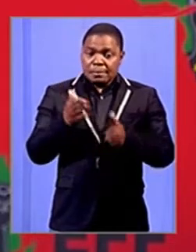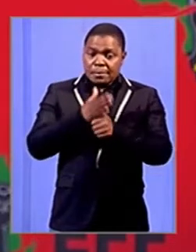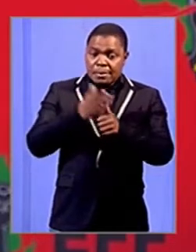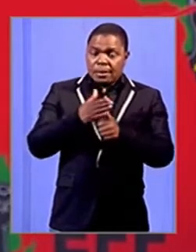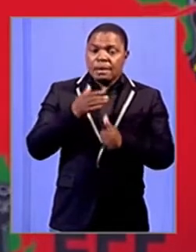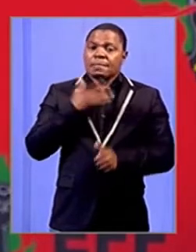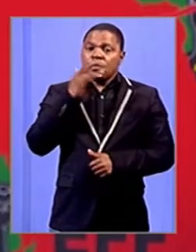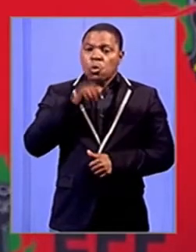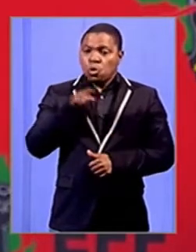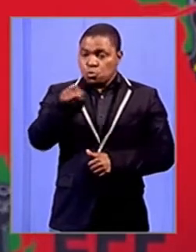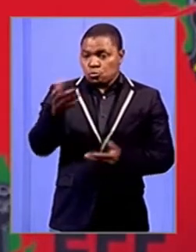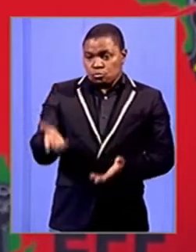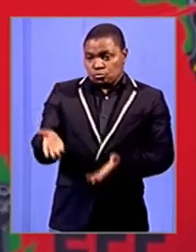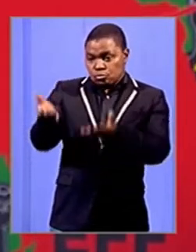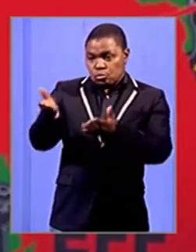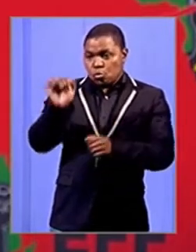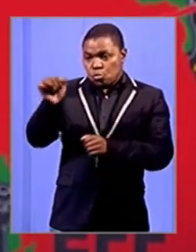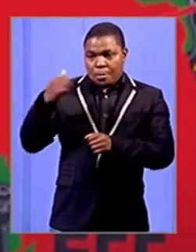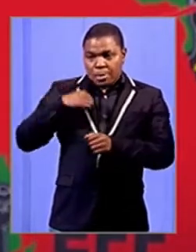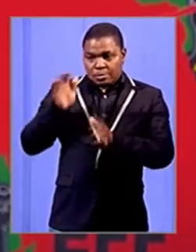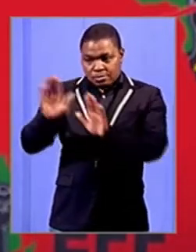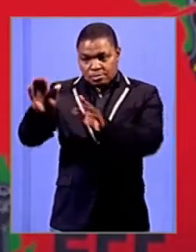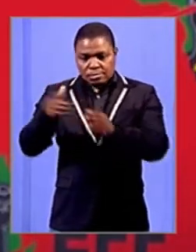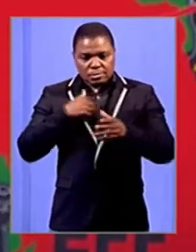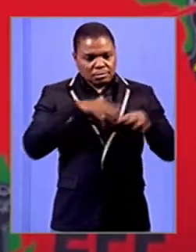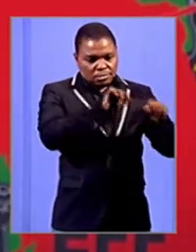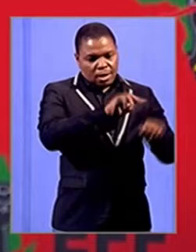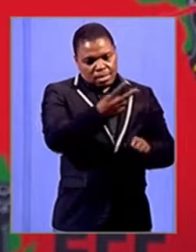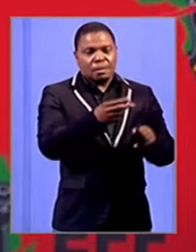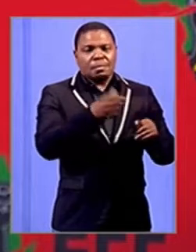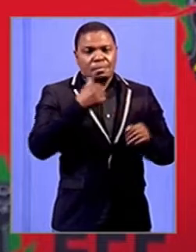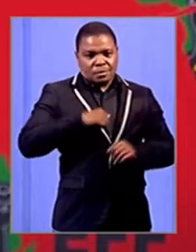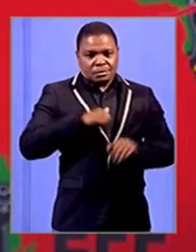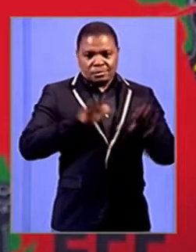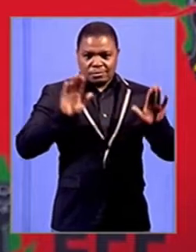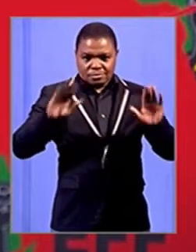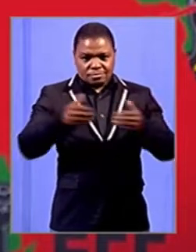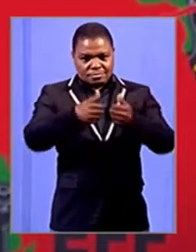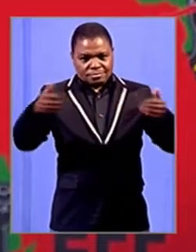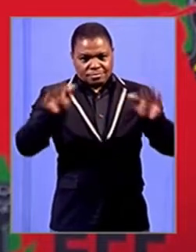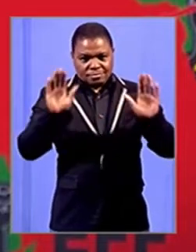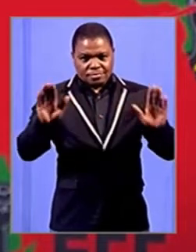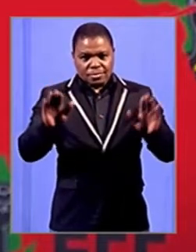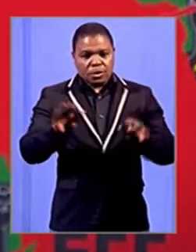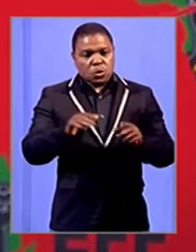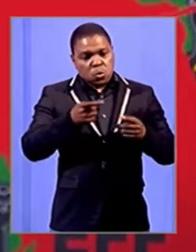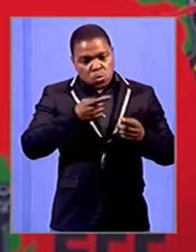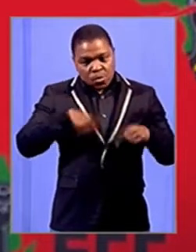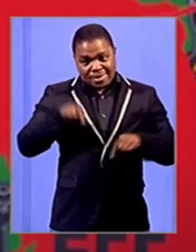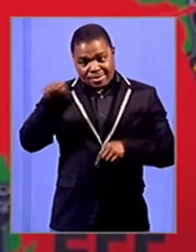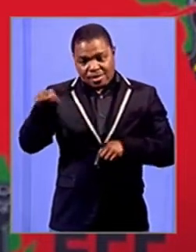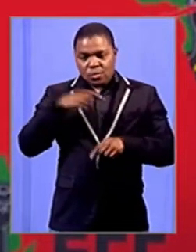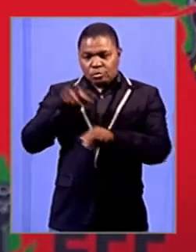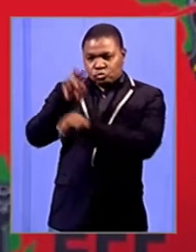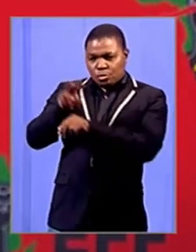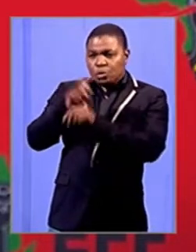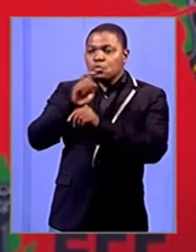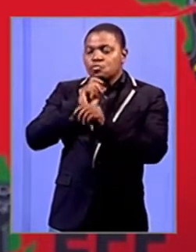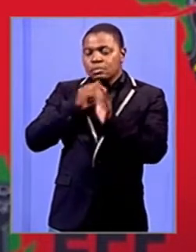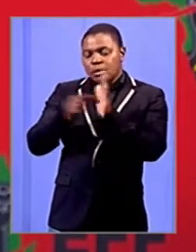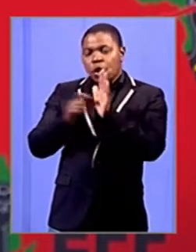you take your municipality, we take our municipality. In that municipality, we supervise you through